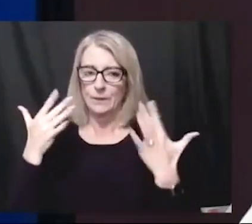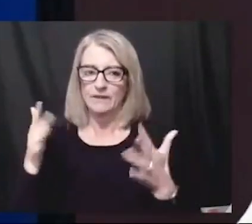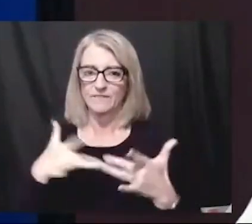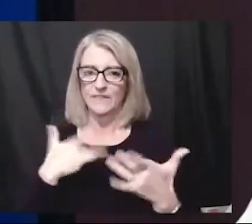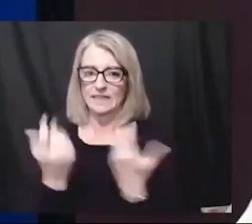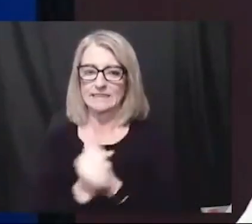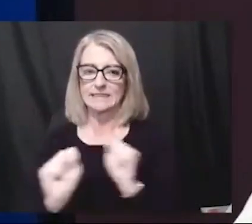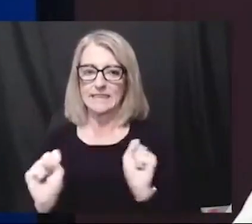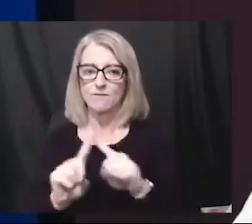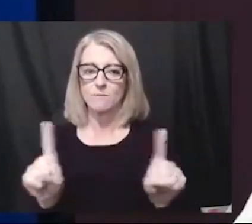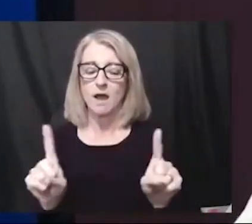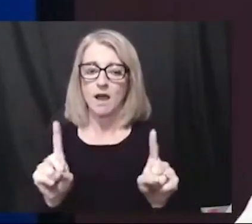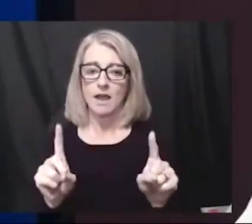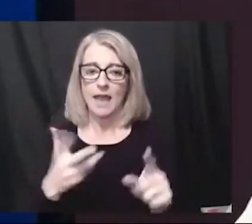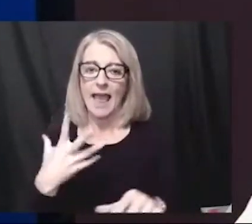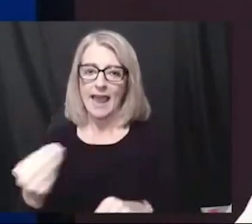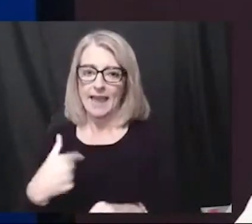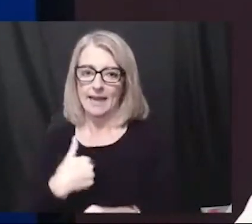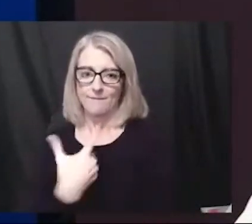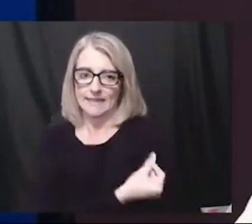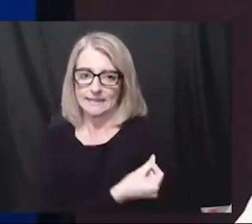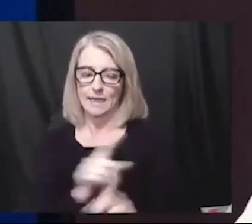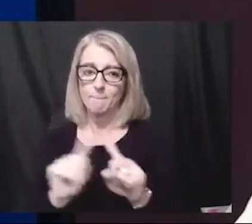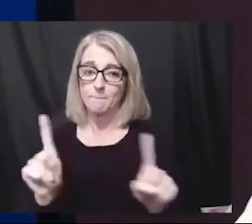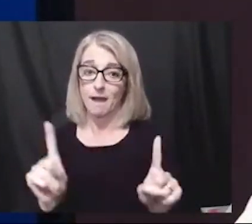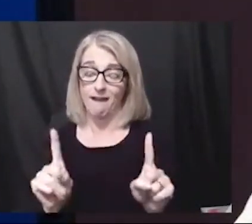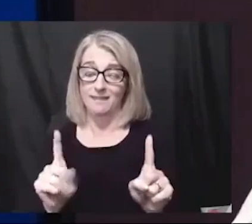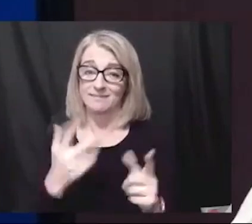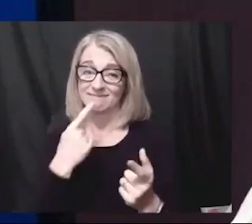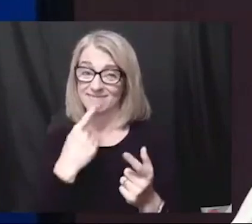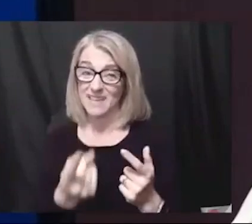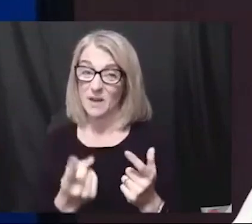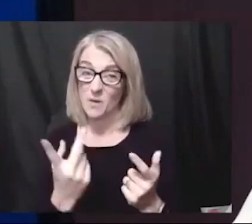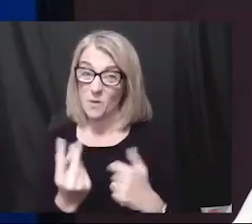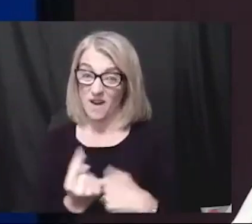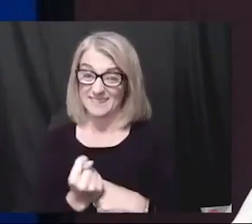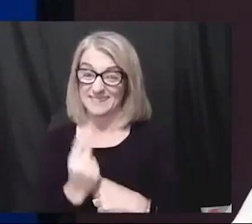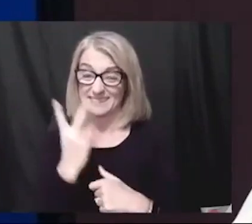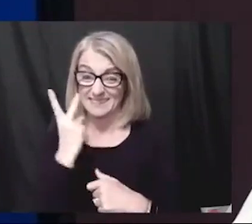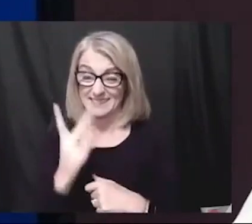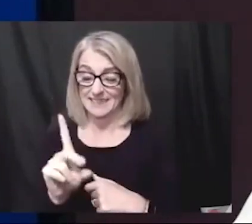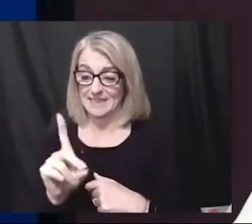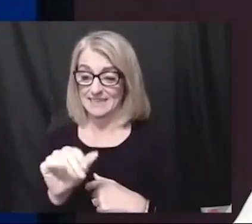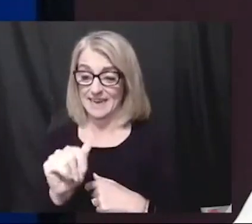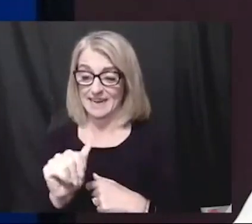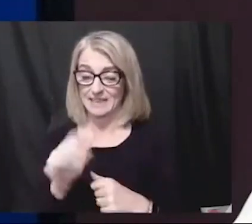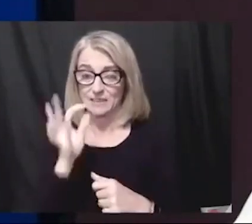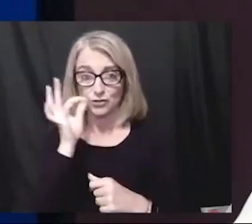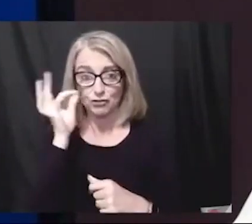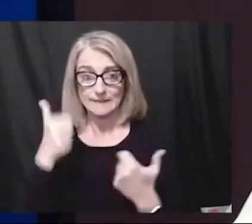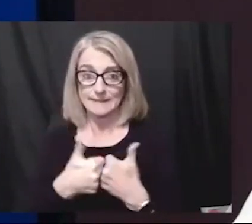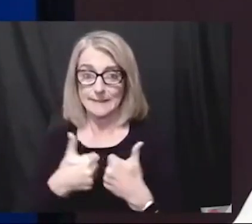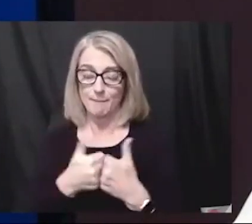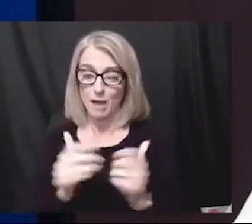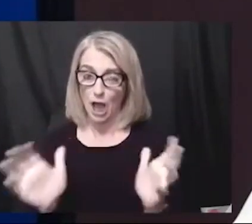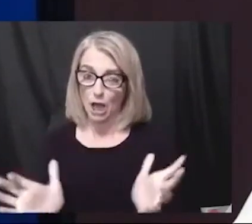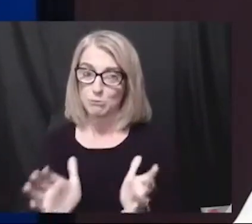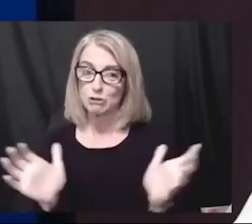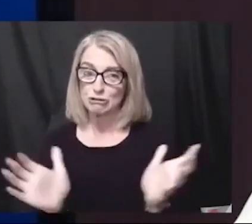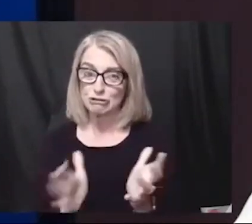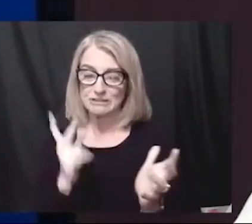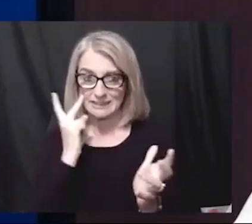with 16 in the ICU, 9 on the ventilator, and 40 in that recovery period, so a total of 78. We